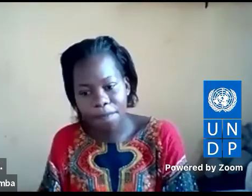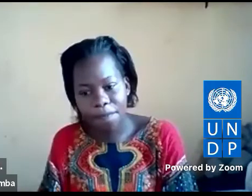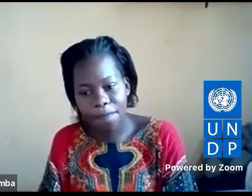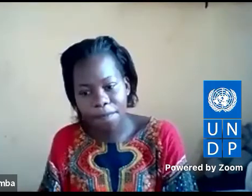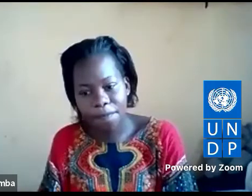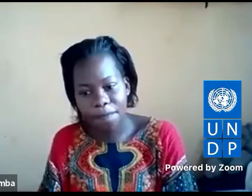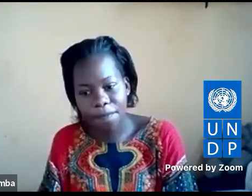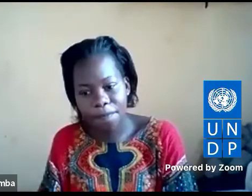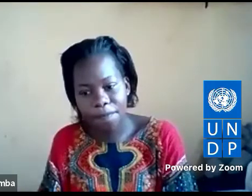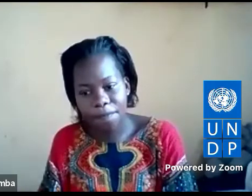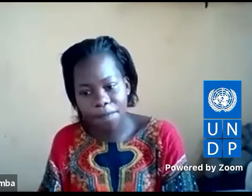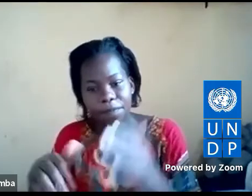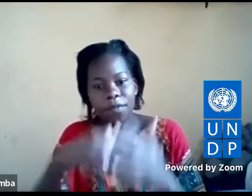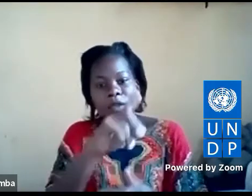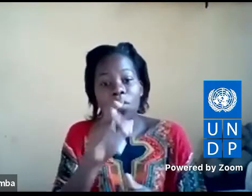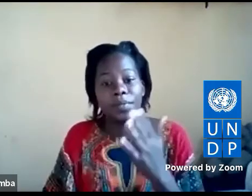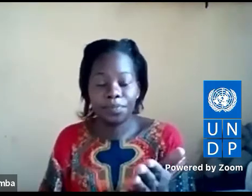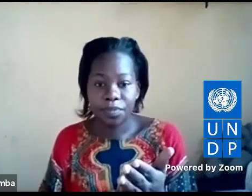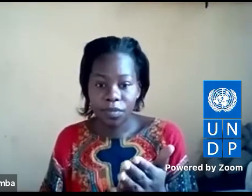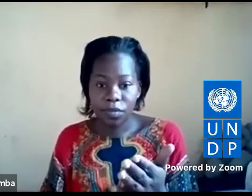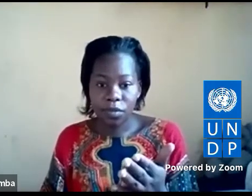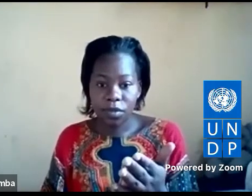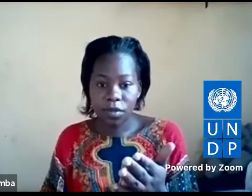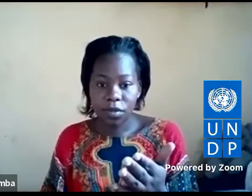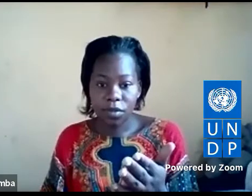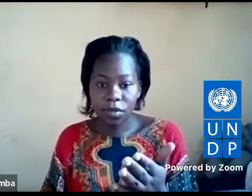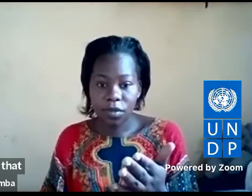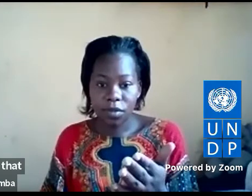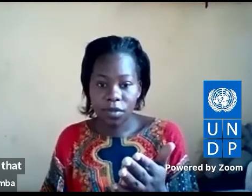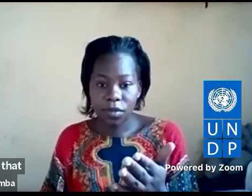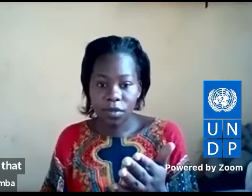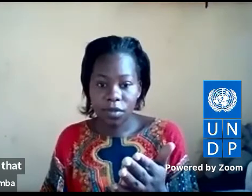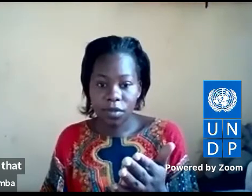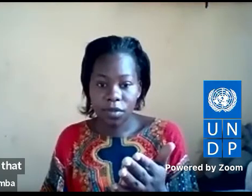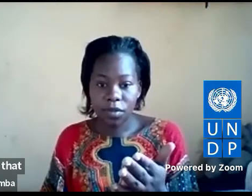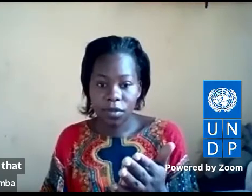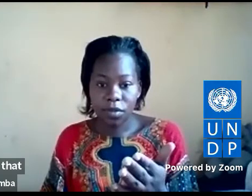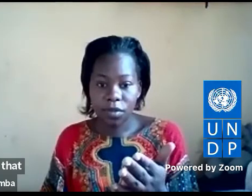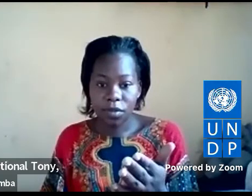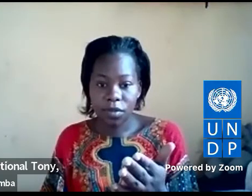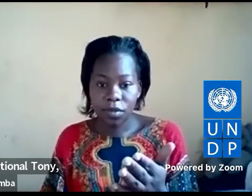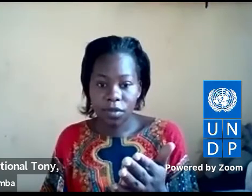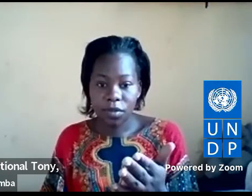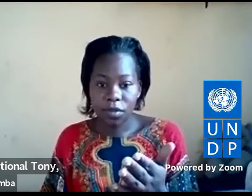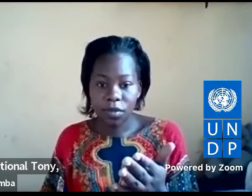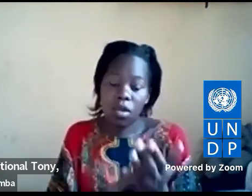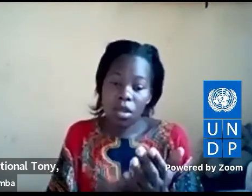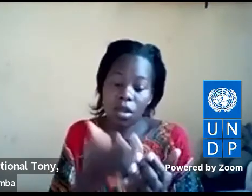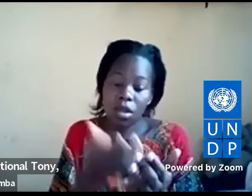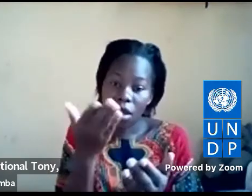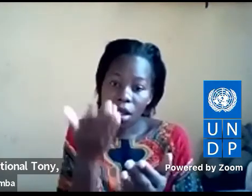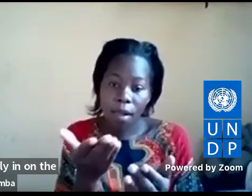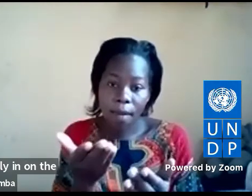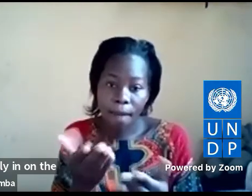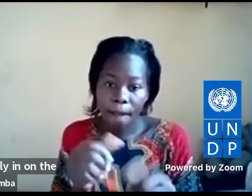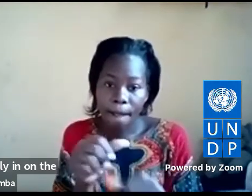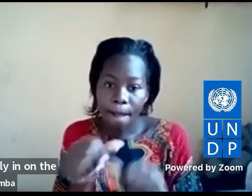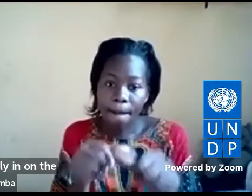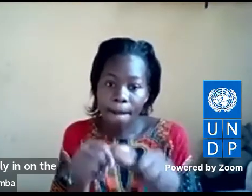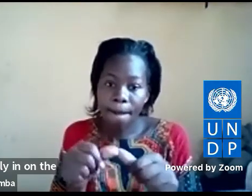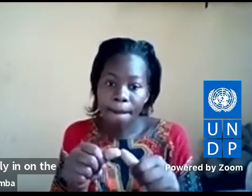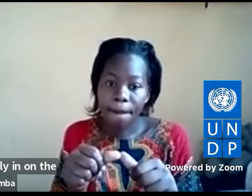Robert Mwesige. This one is for the attention of Tony. Uganda has been hailed, especially on the continent, for the national content